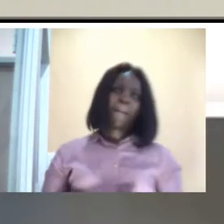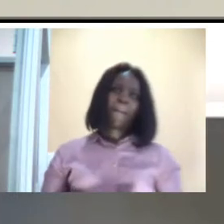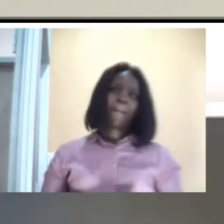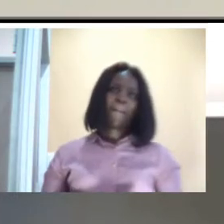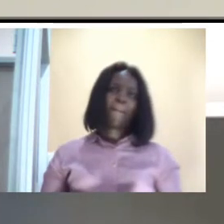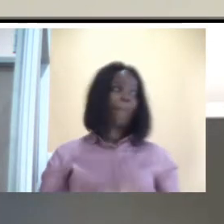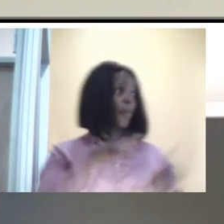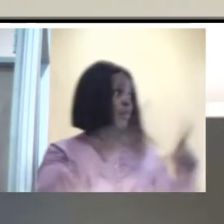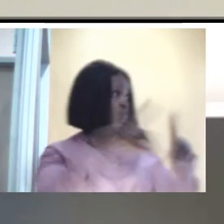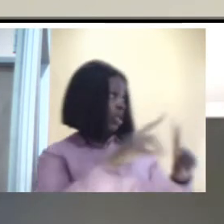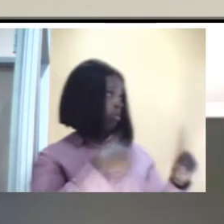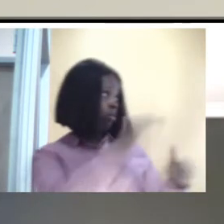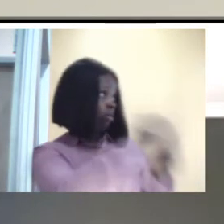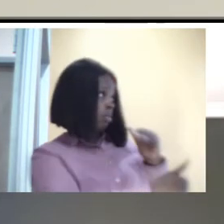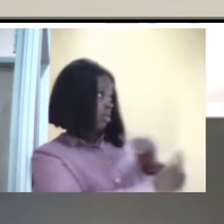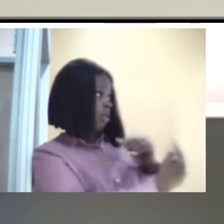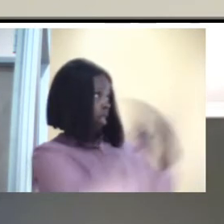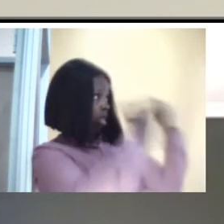Chairperson, can I be protected?